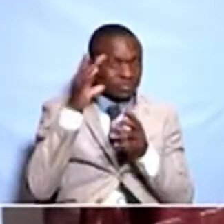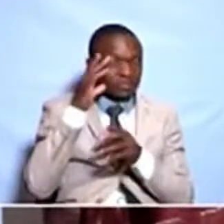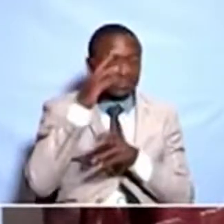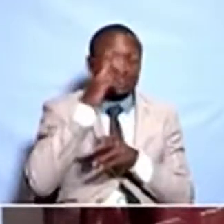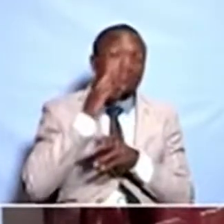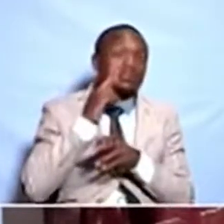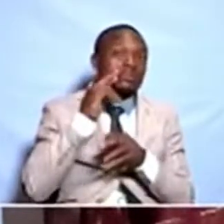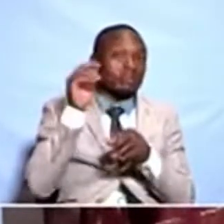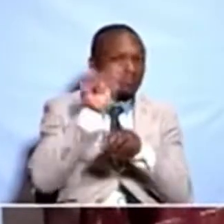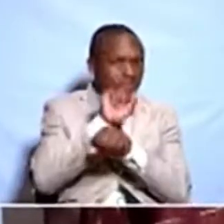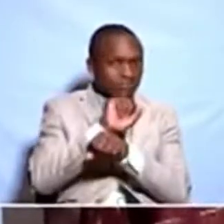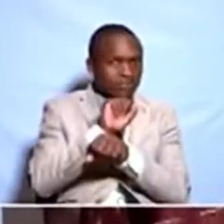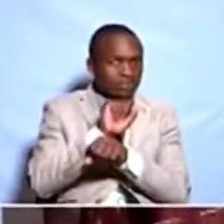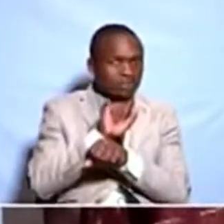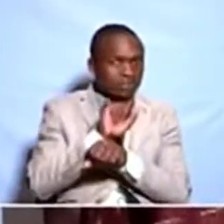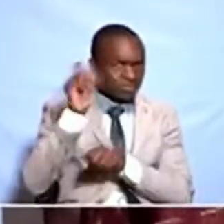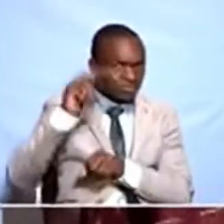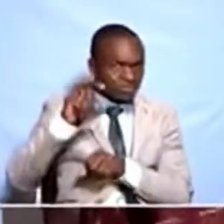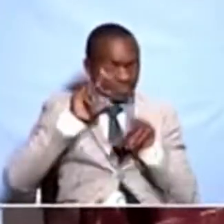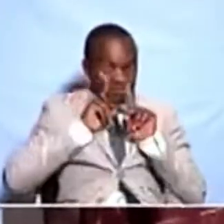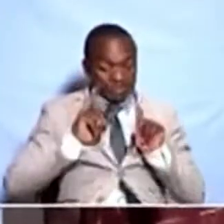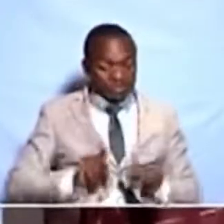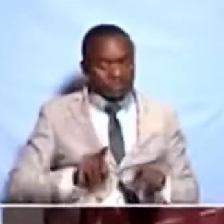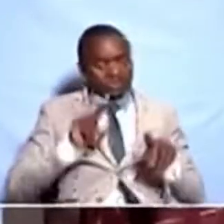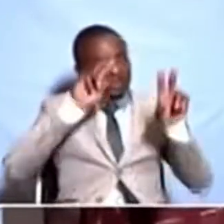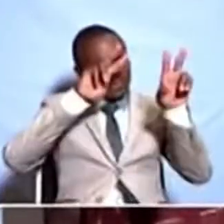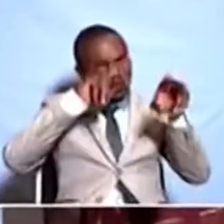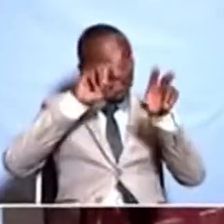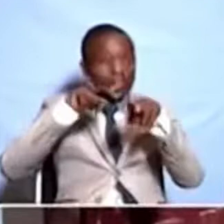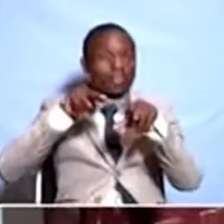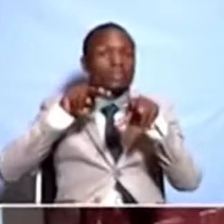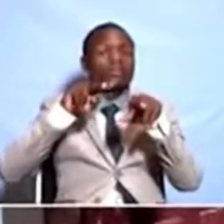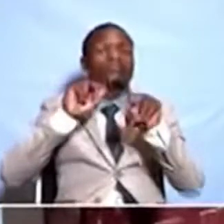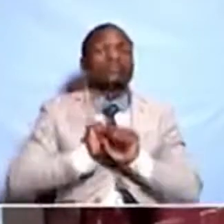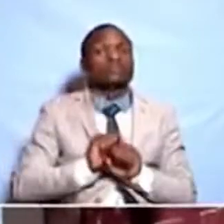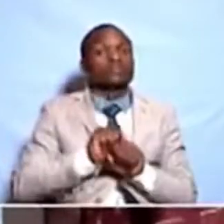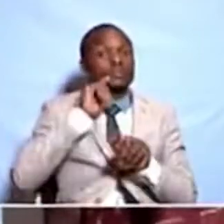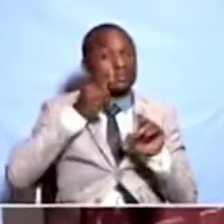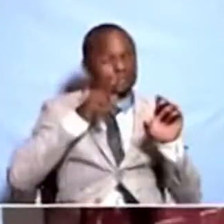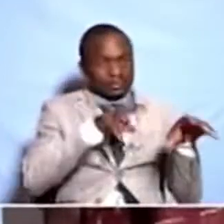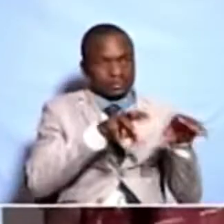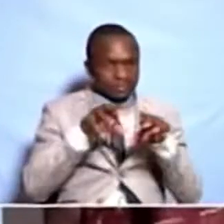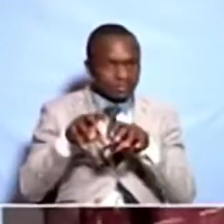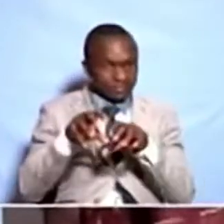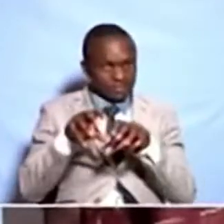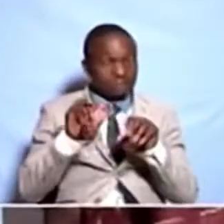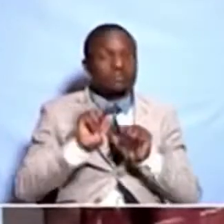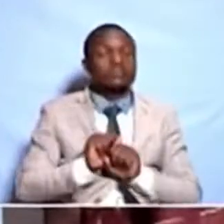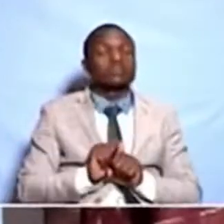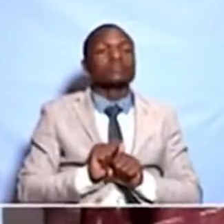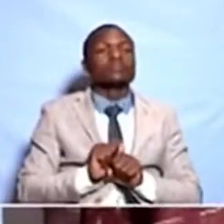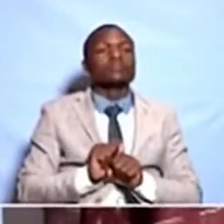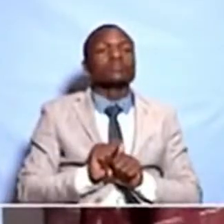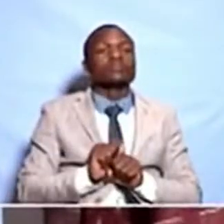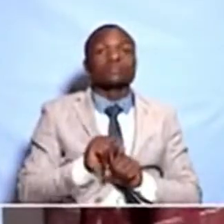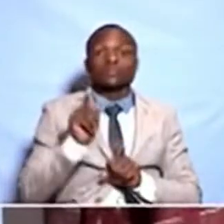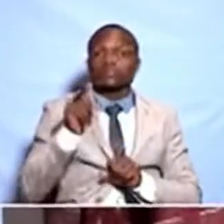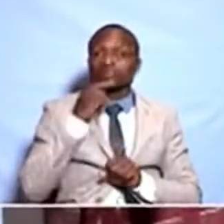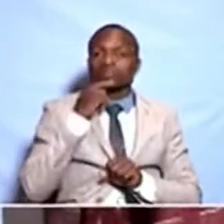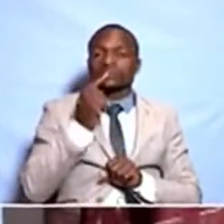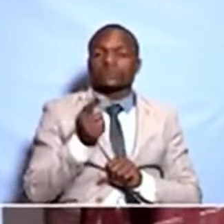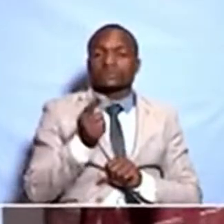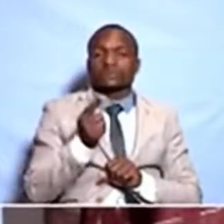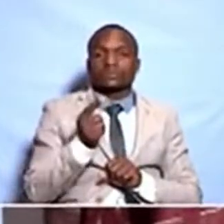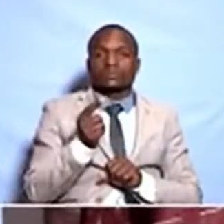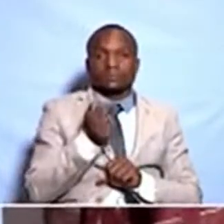for the physical inspection report also to be done, which is like I said, even in